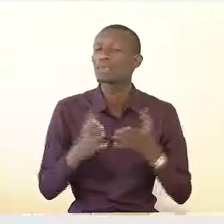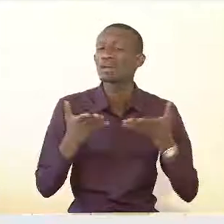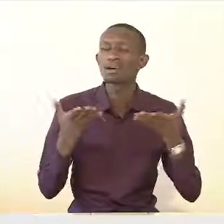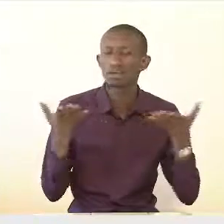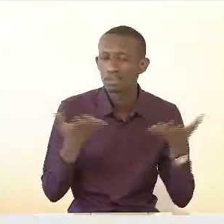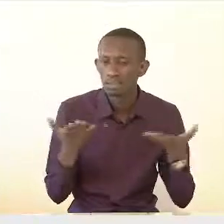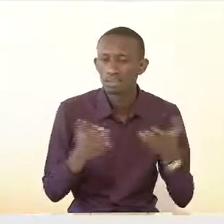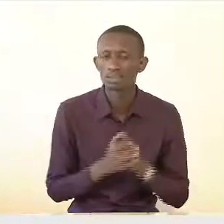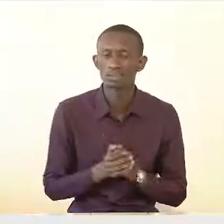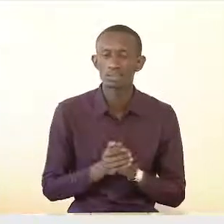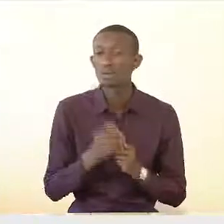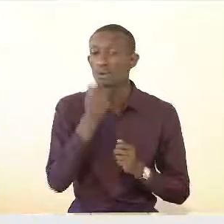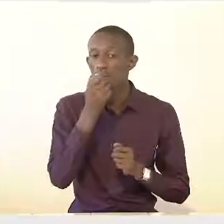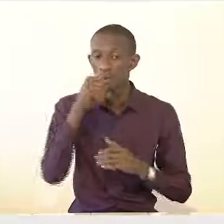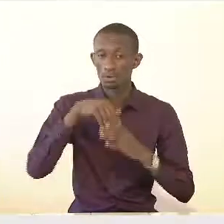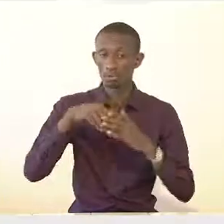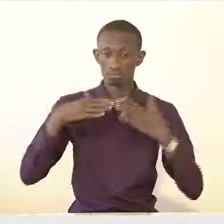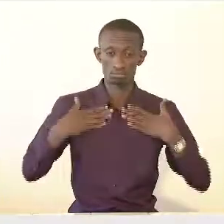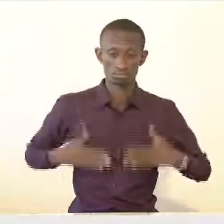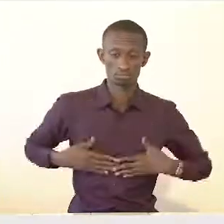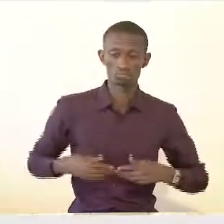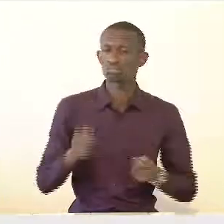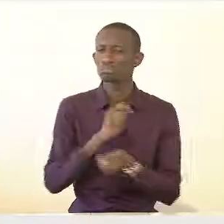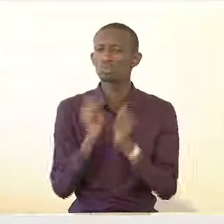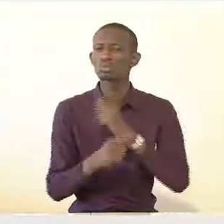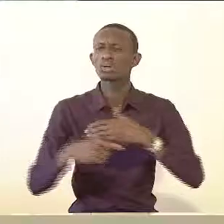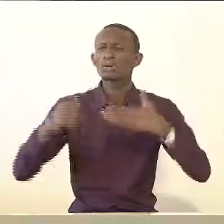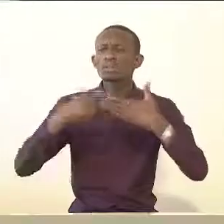of the body become a negative mechanism?